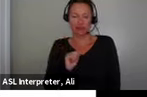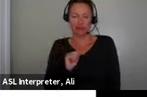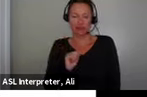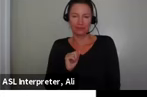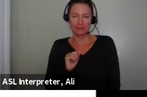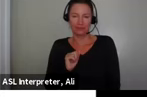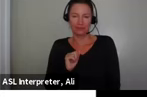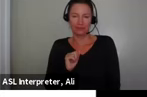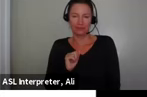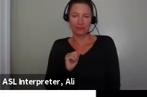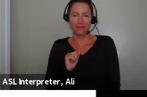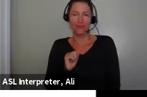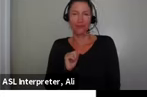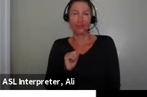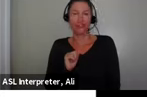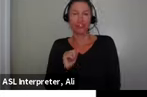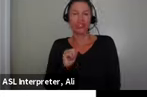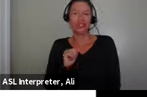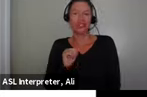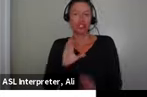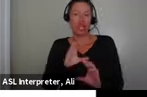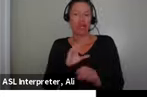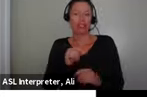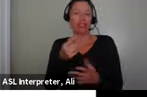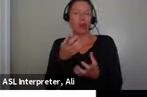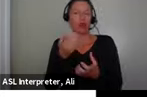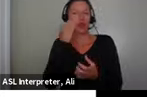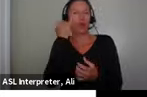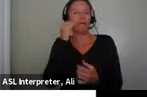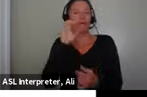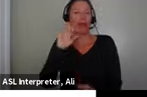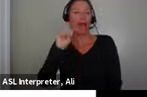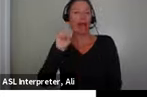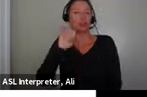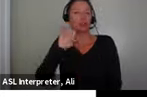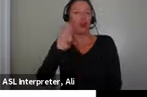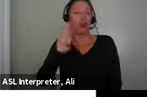Meredith would like to know more about if SRJC